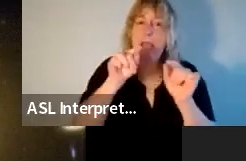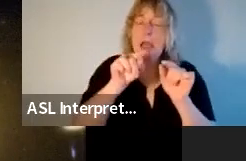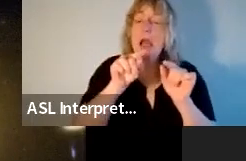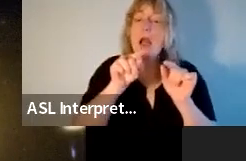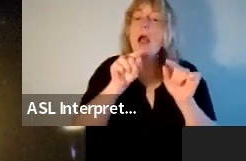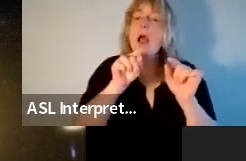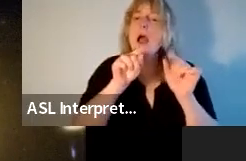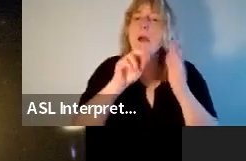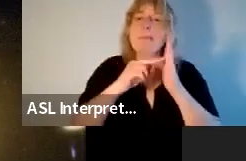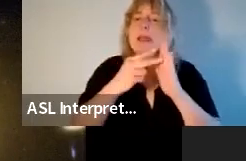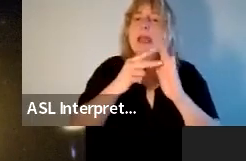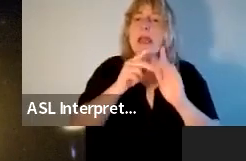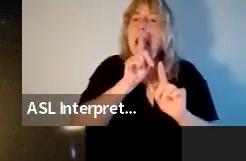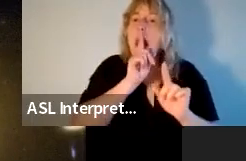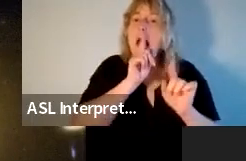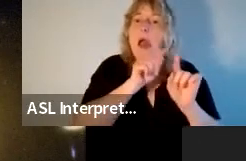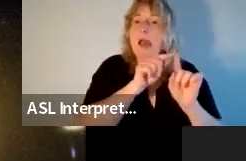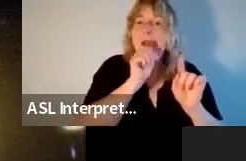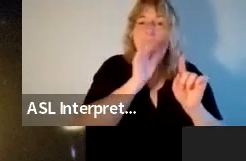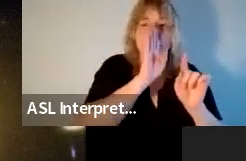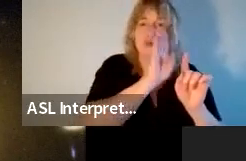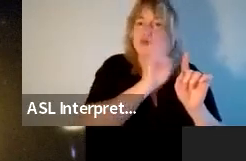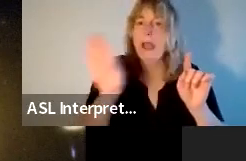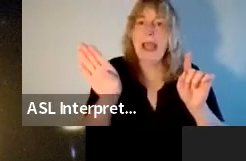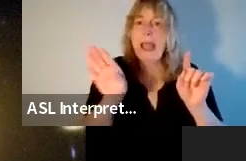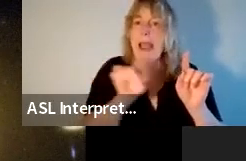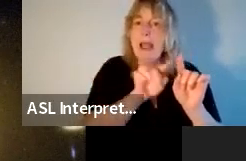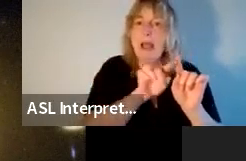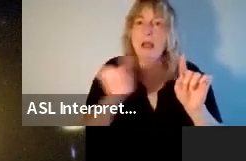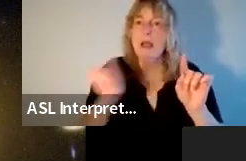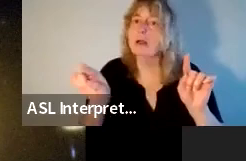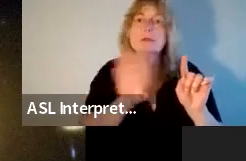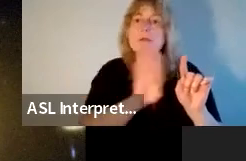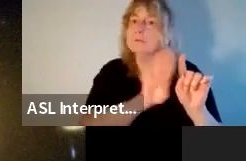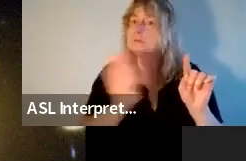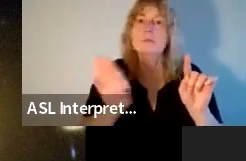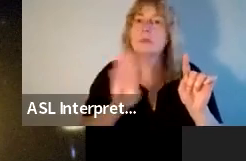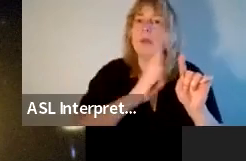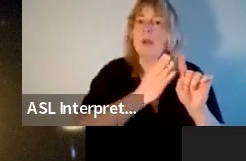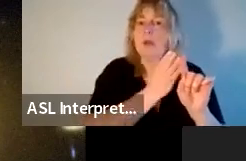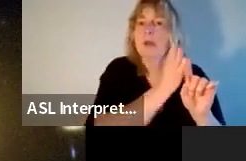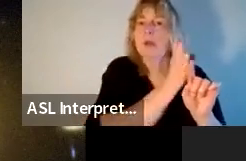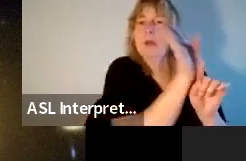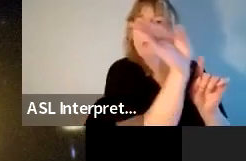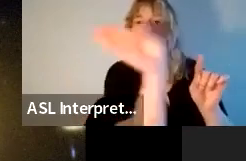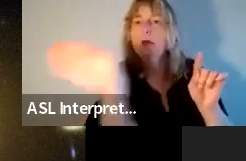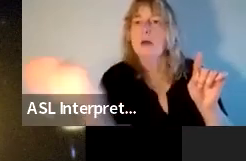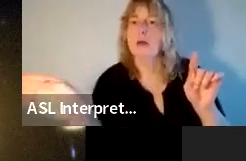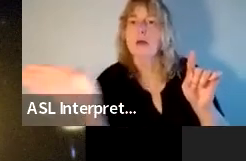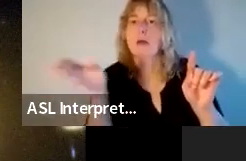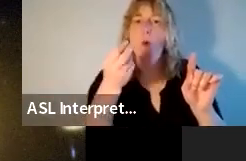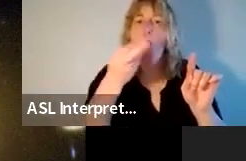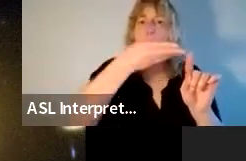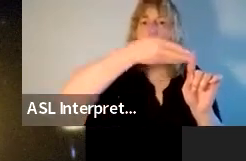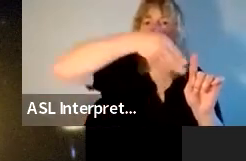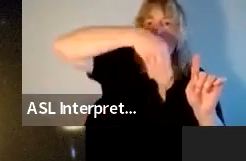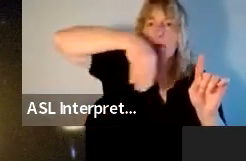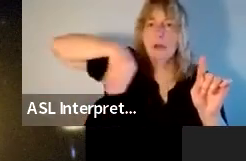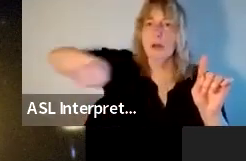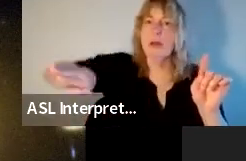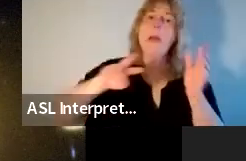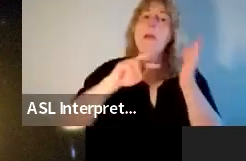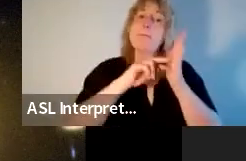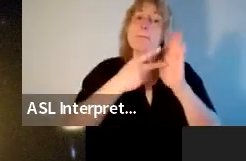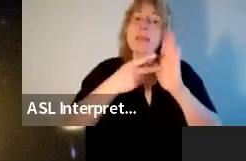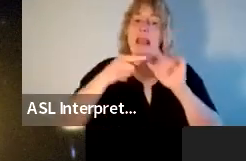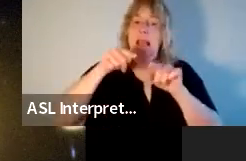bent and focused for you, as though this giant galaxy in between is acting like a giant cosmic